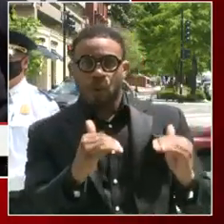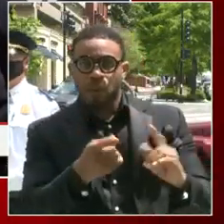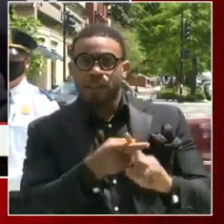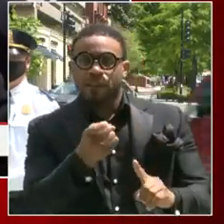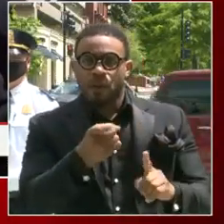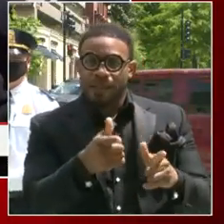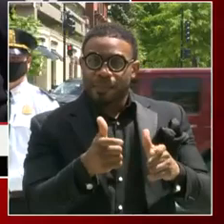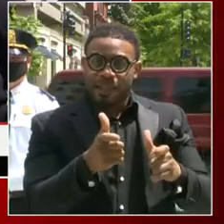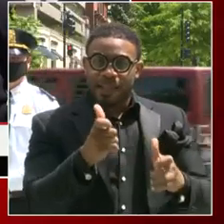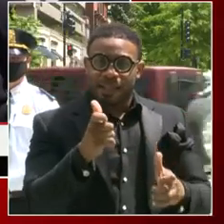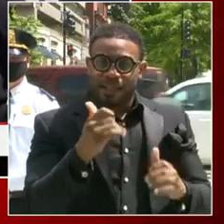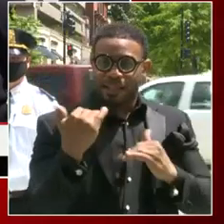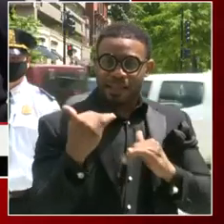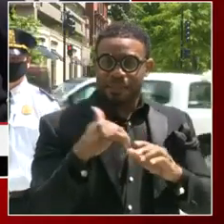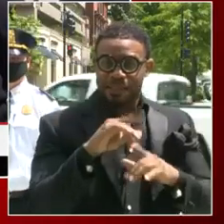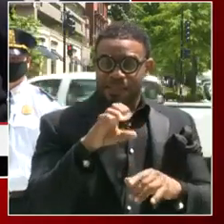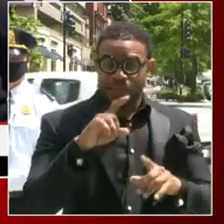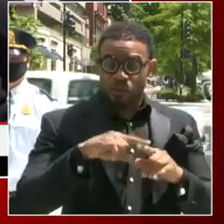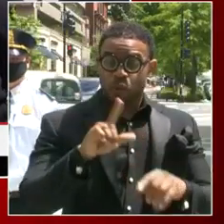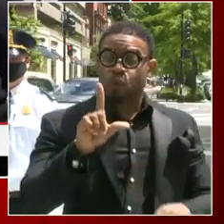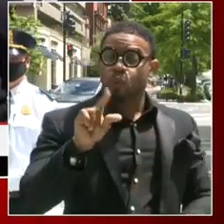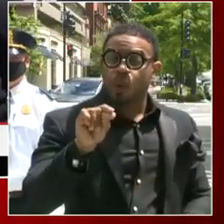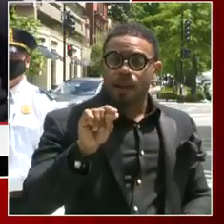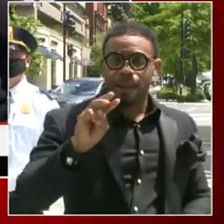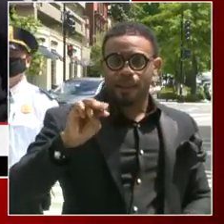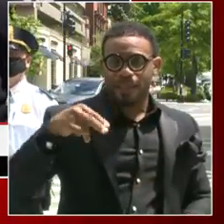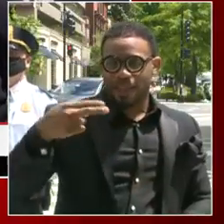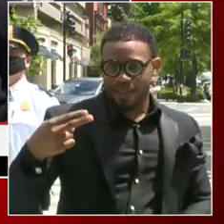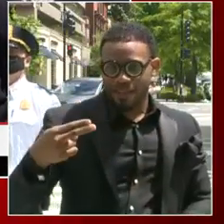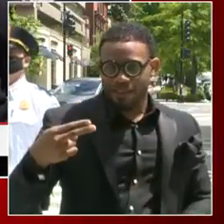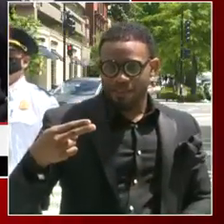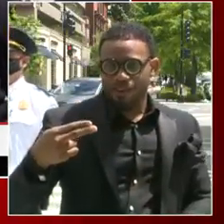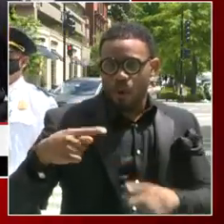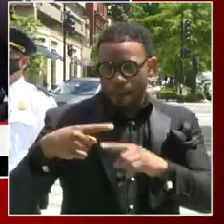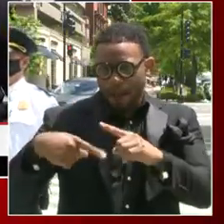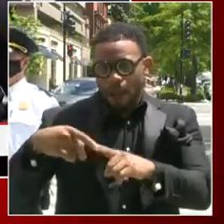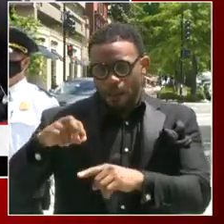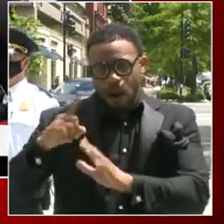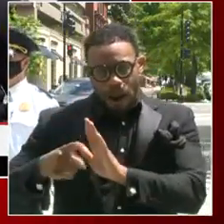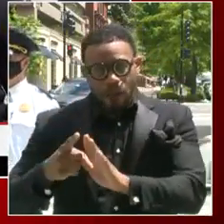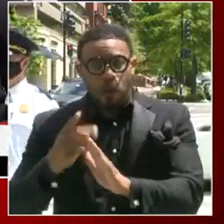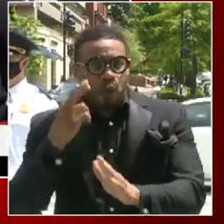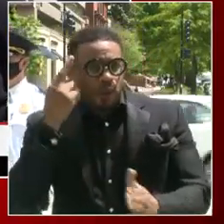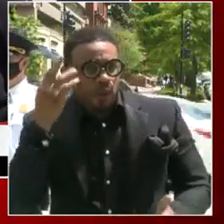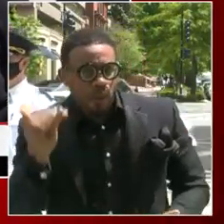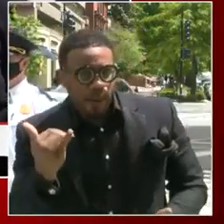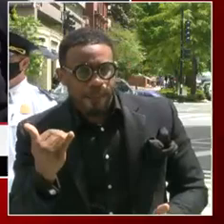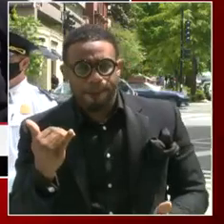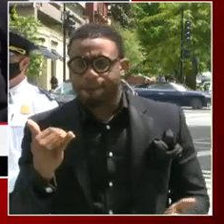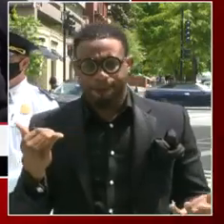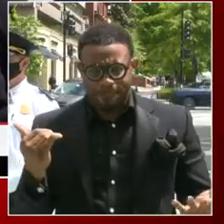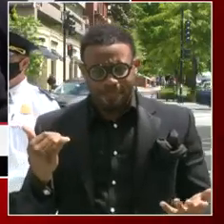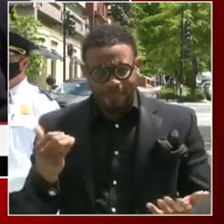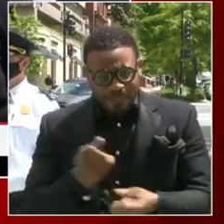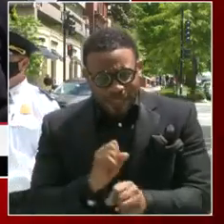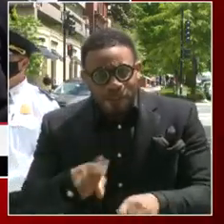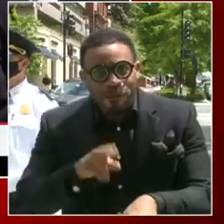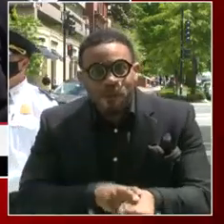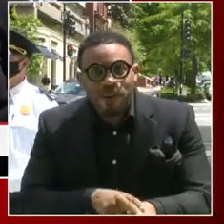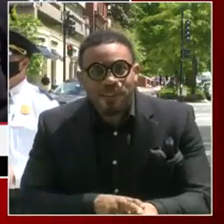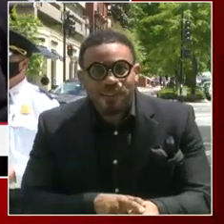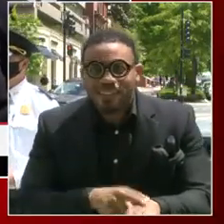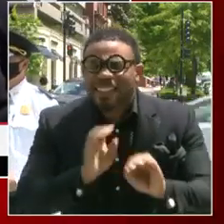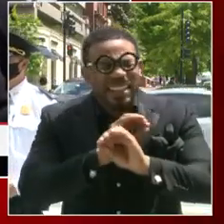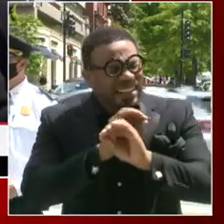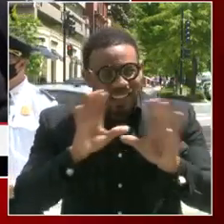default speed limit in DC to 20 miles per hour, and that the reason that we did this is because it